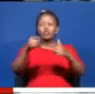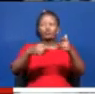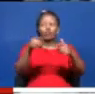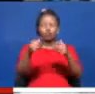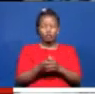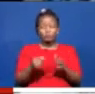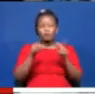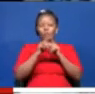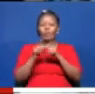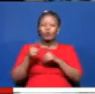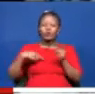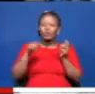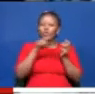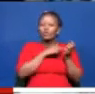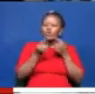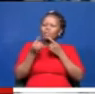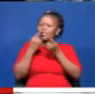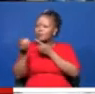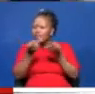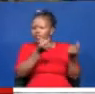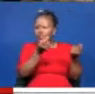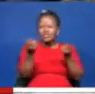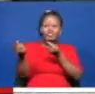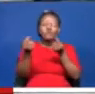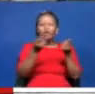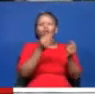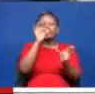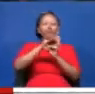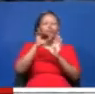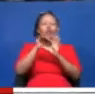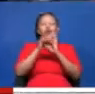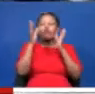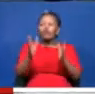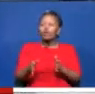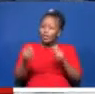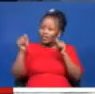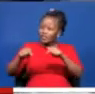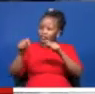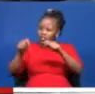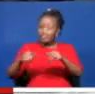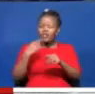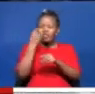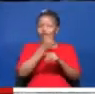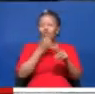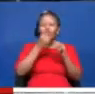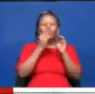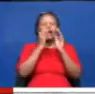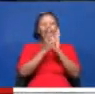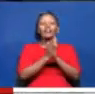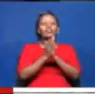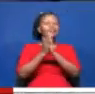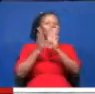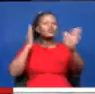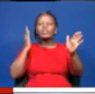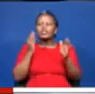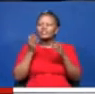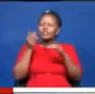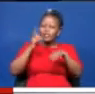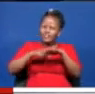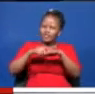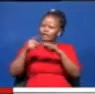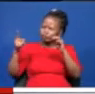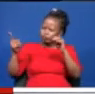to just a few voters right here who are queuing up so that come 6 a.m. when